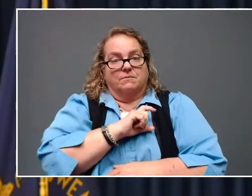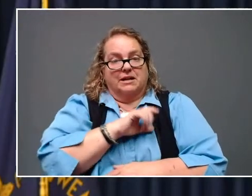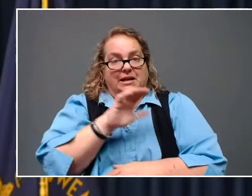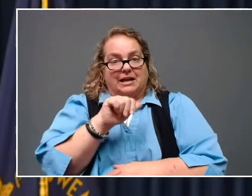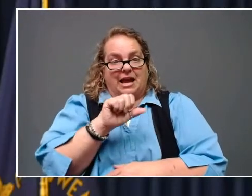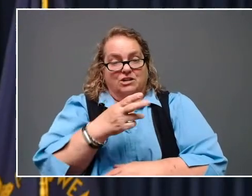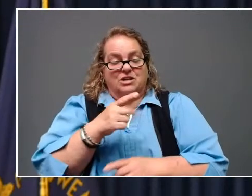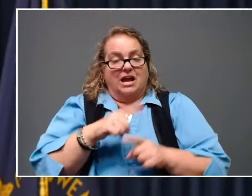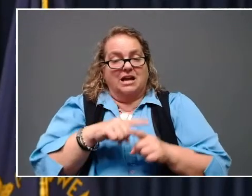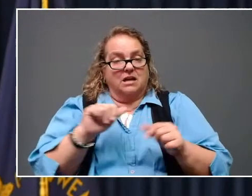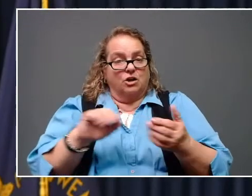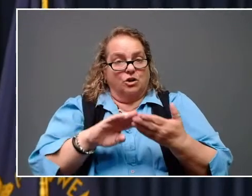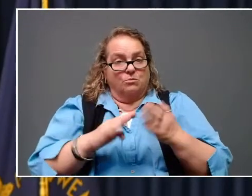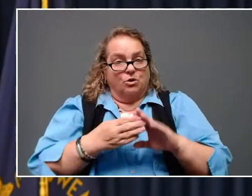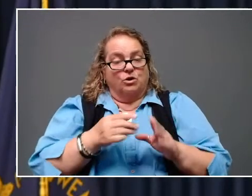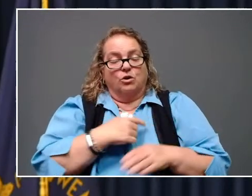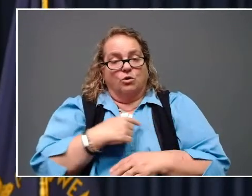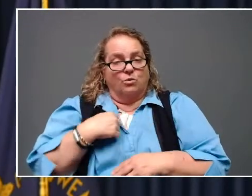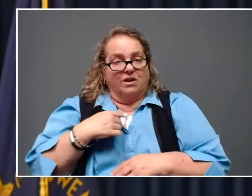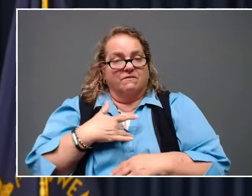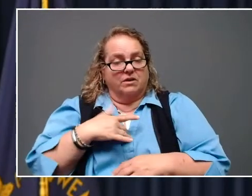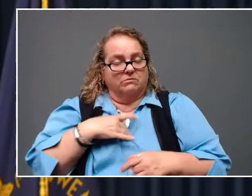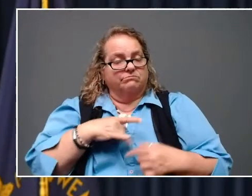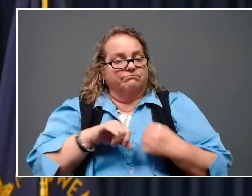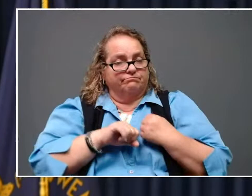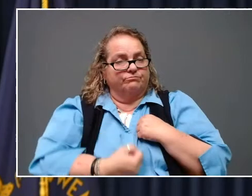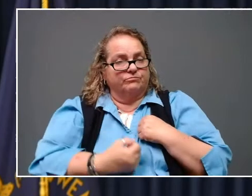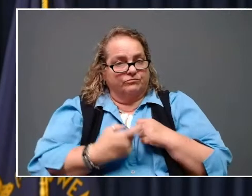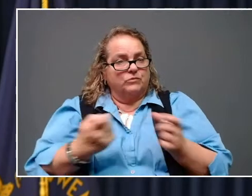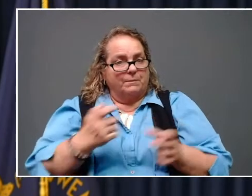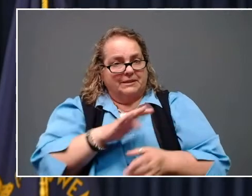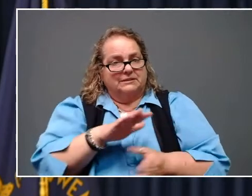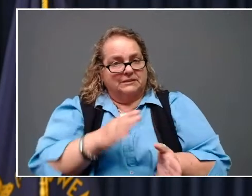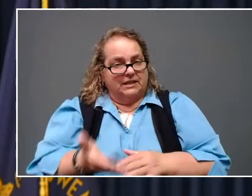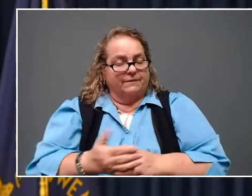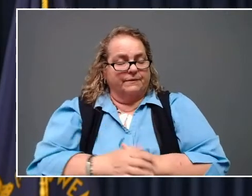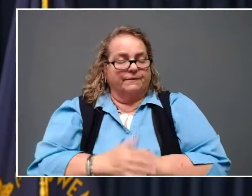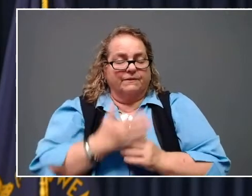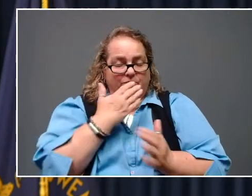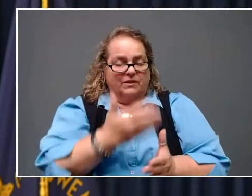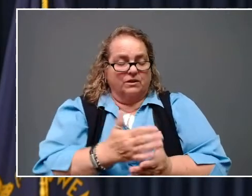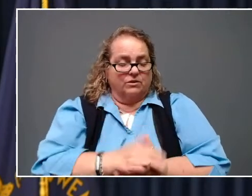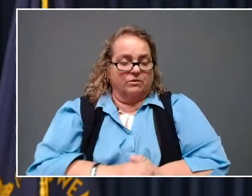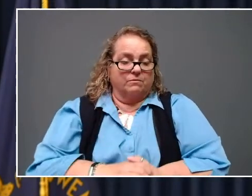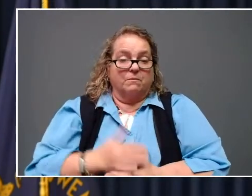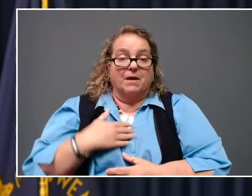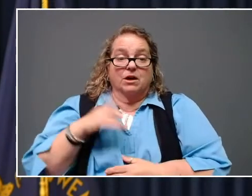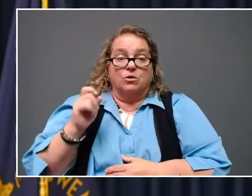from the loss. So thank you for that. My question is for Dr. Stack.